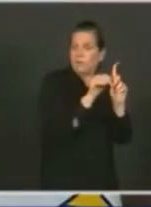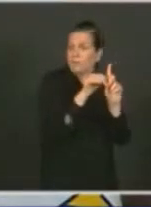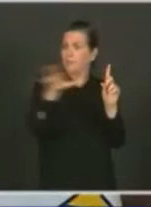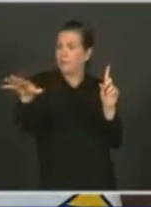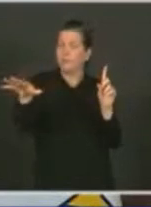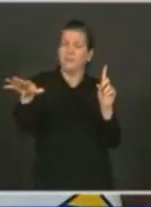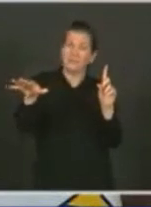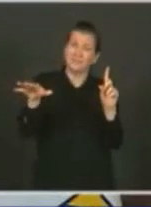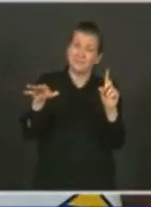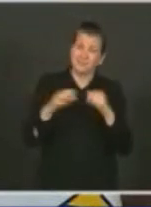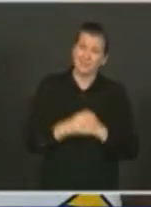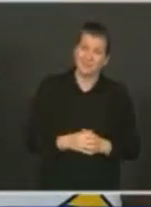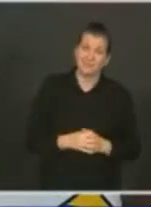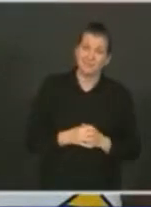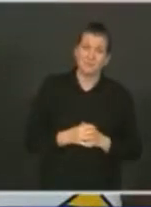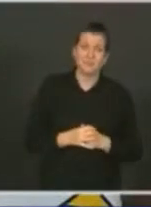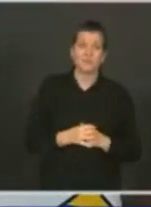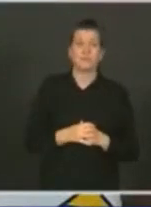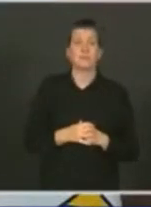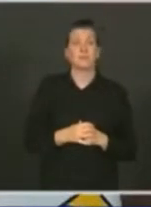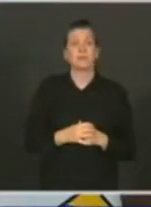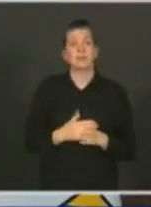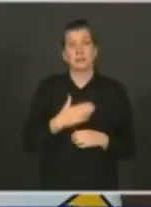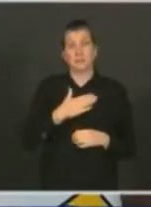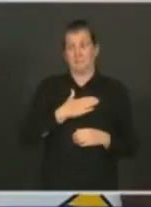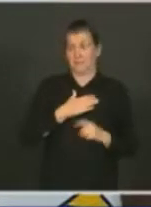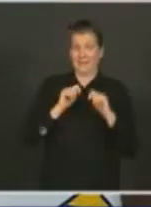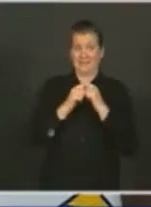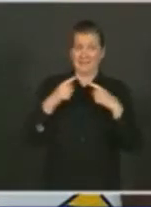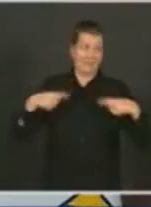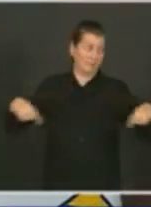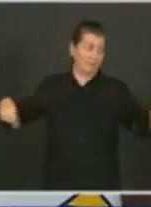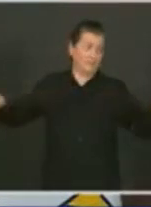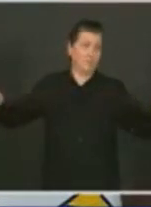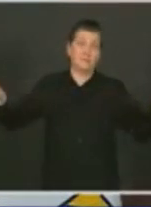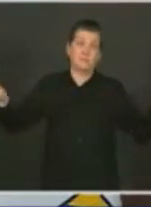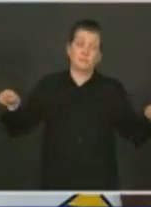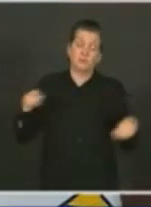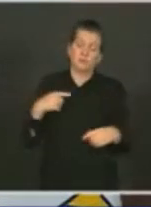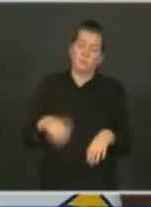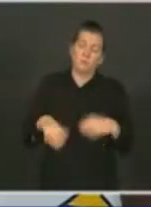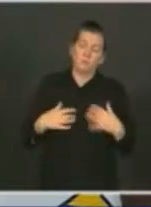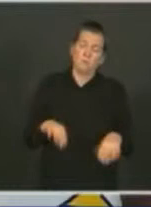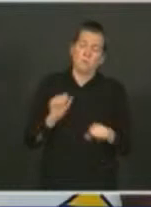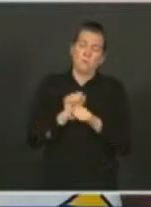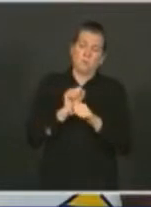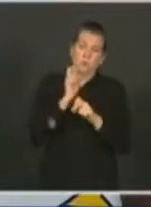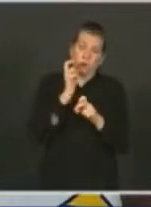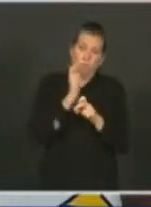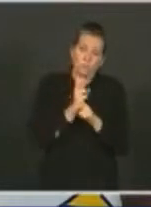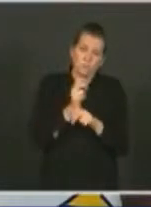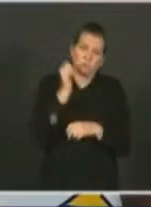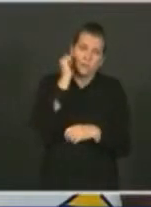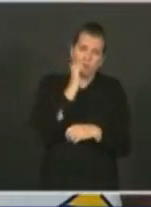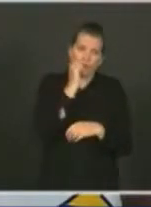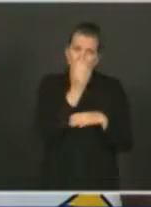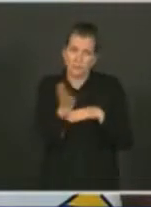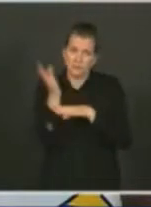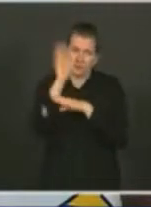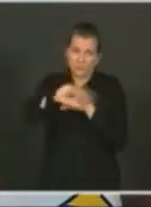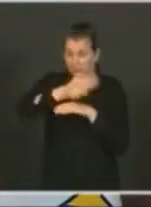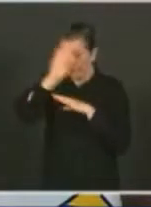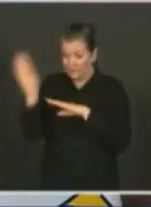I want to say thank you to my team. They've worked really hard on this, the tech team. The one-stop shop for results is going to help us a